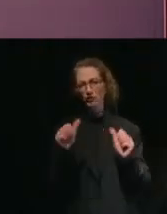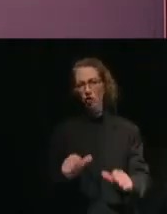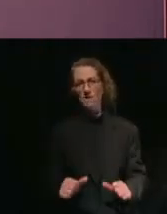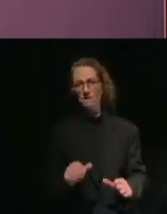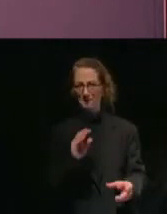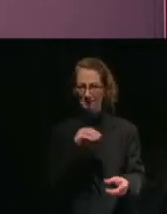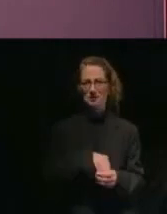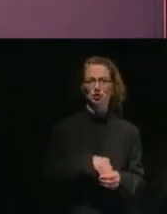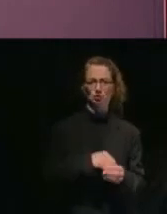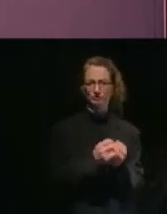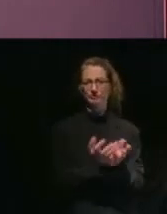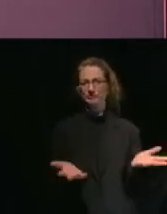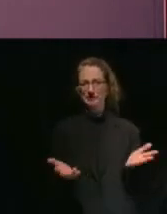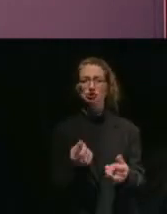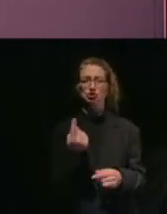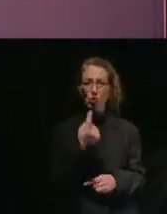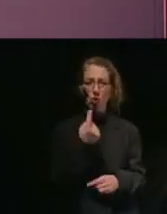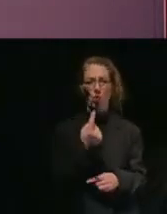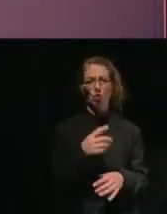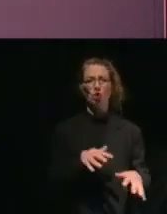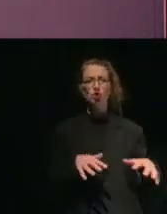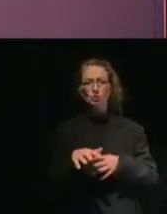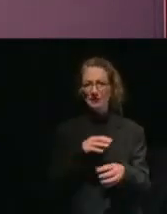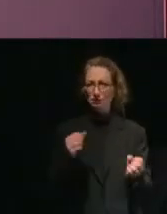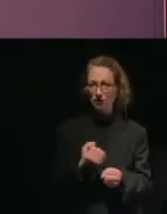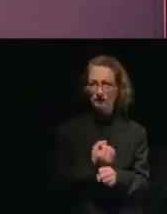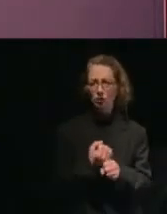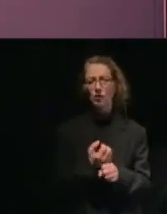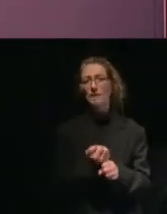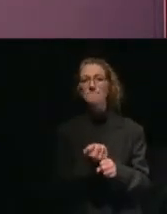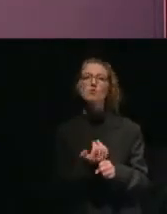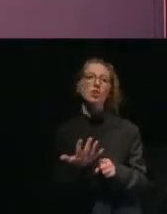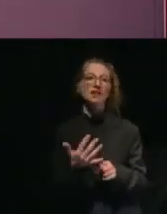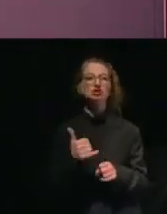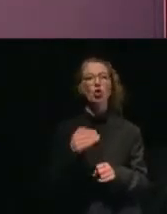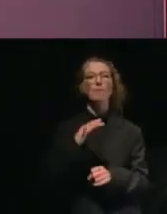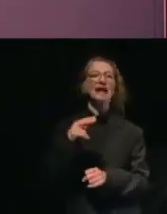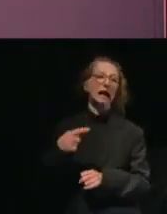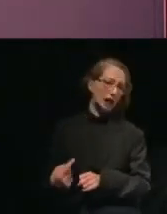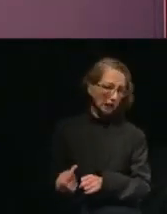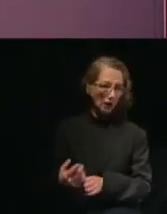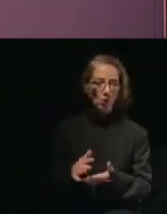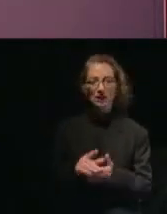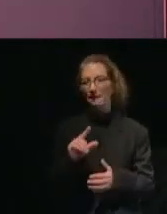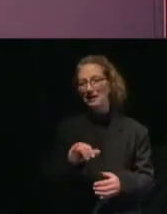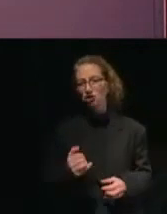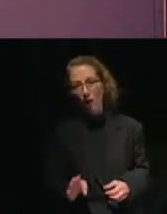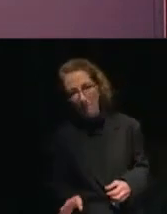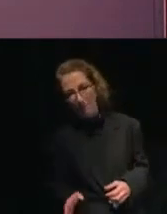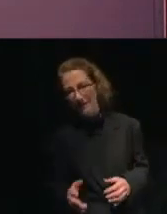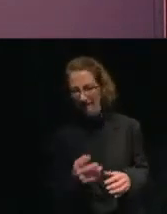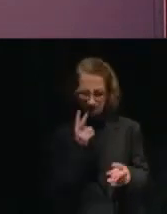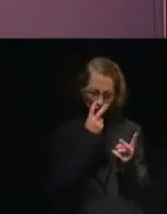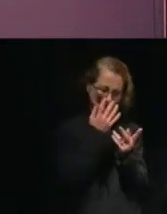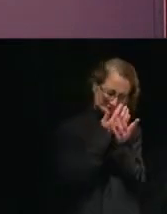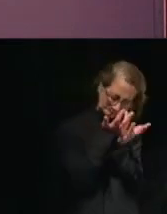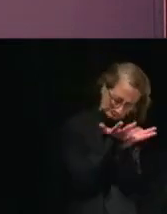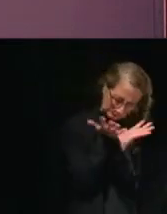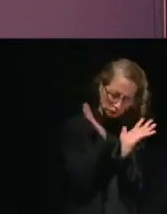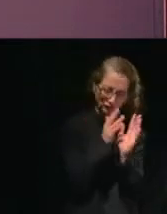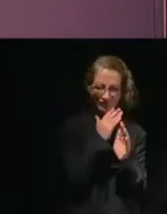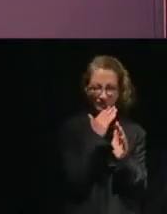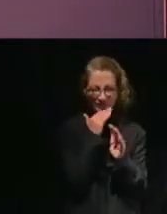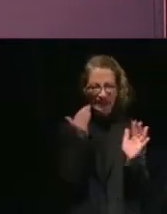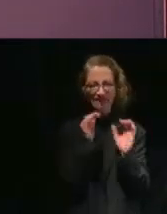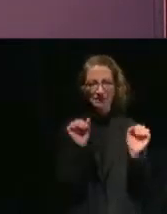of employment fields, freelancing, hybrid employment, multi-jobbing, mini-jobs. We really tried to cover as